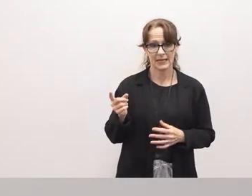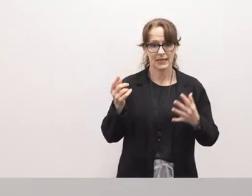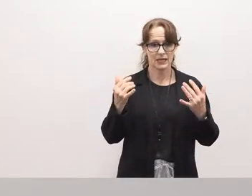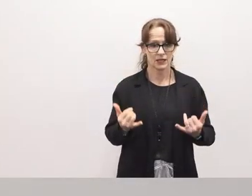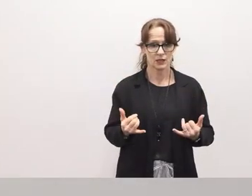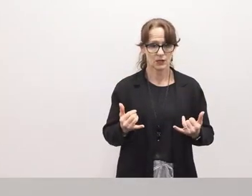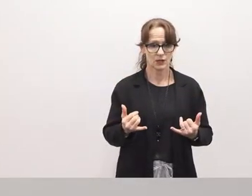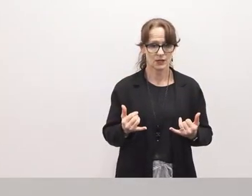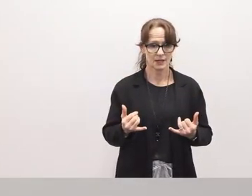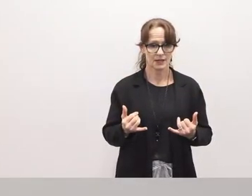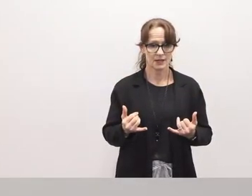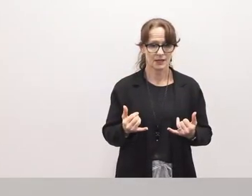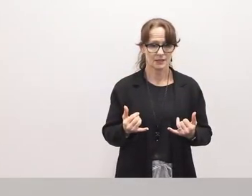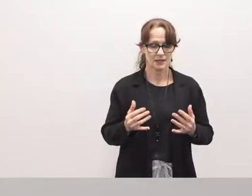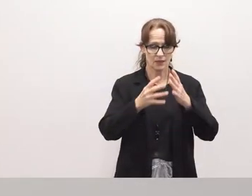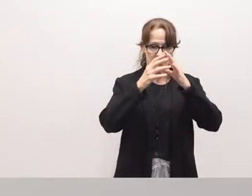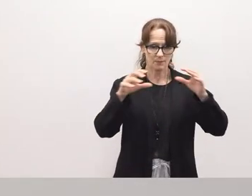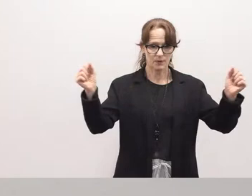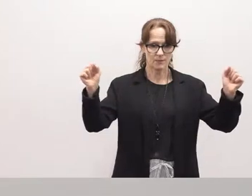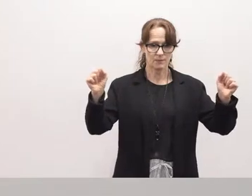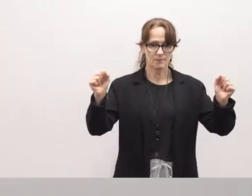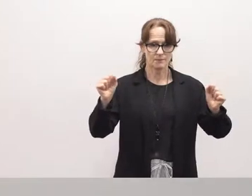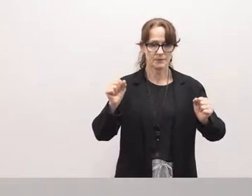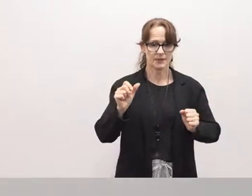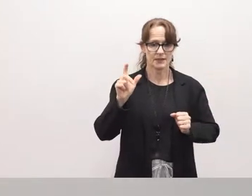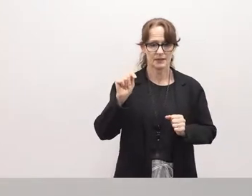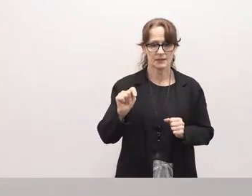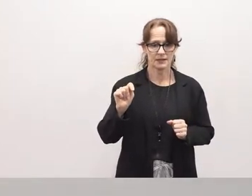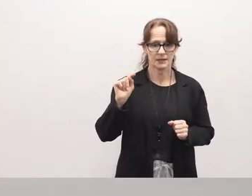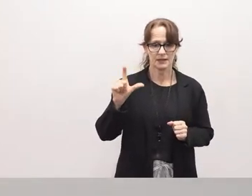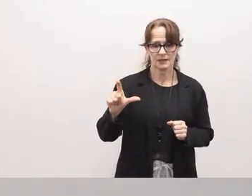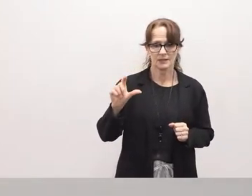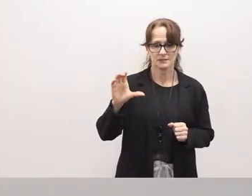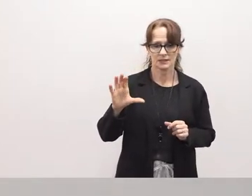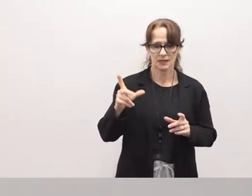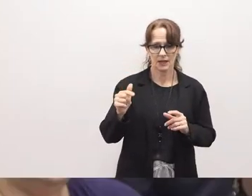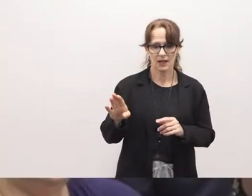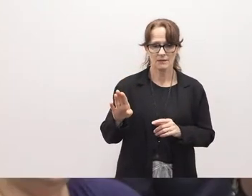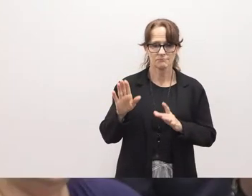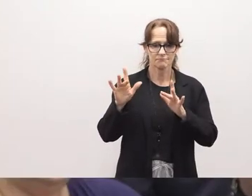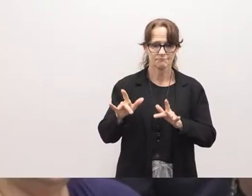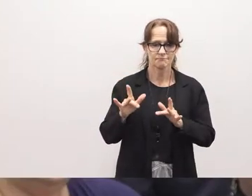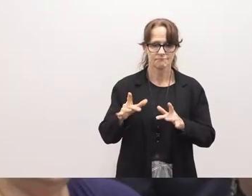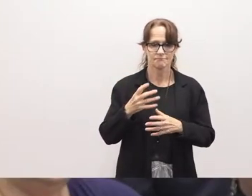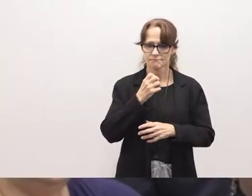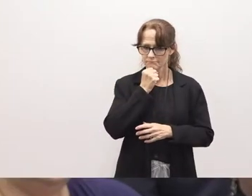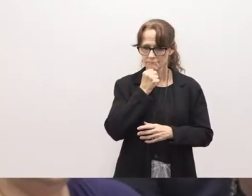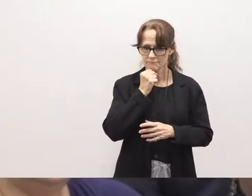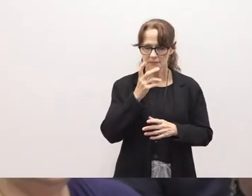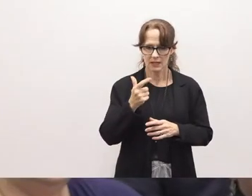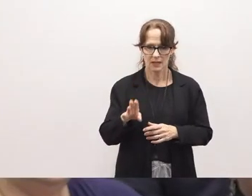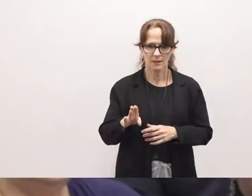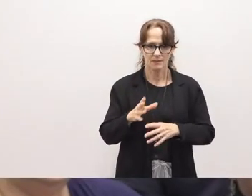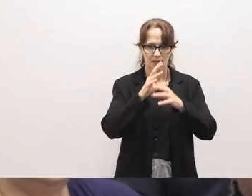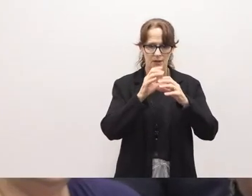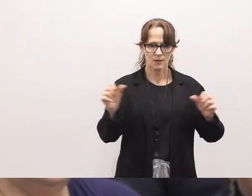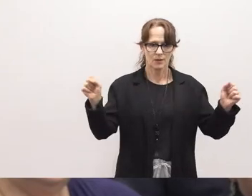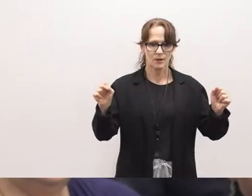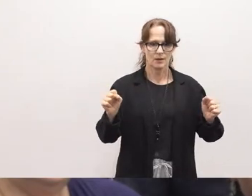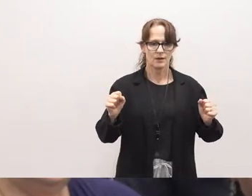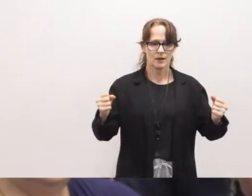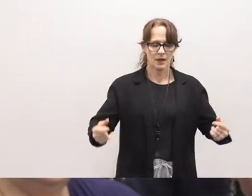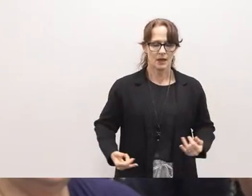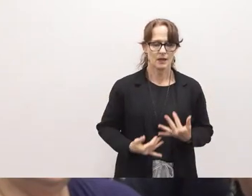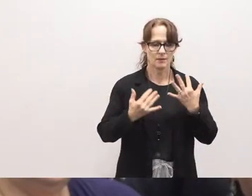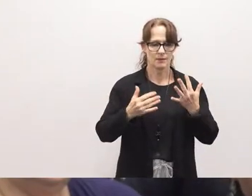serving as the president of the Tender Loving Care Club. He is the president of the